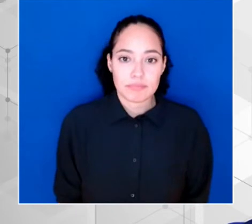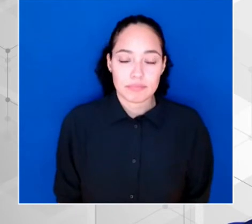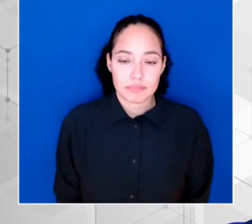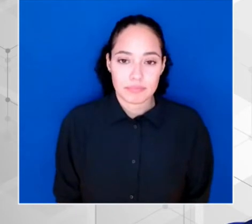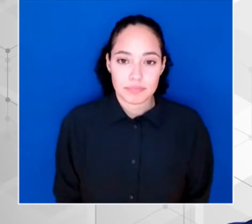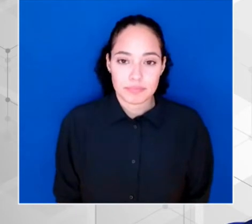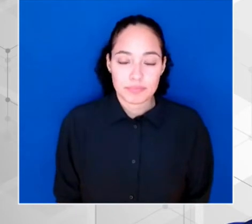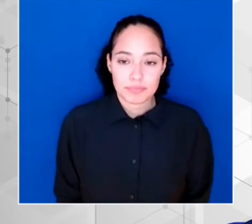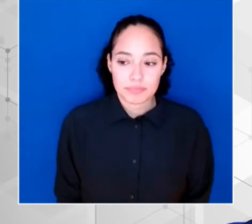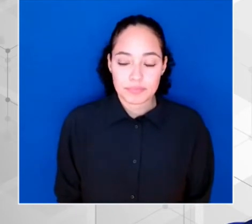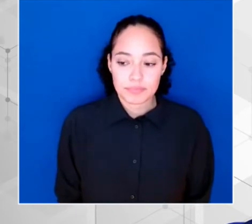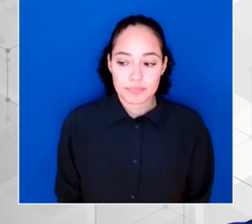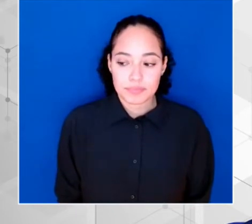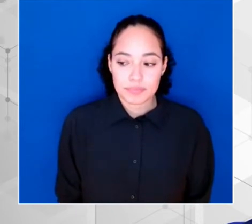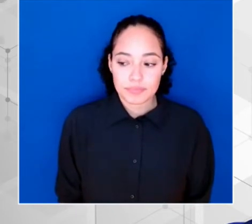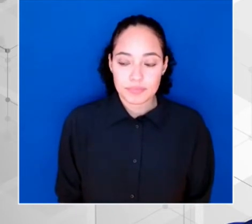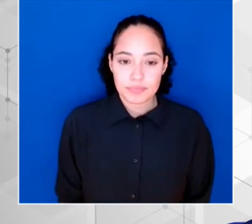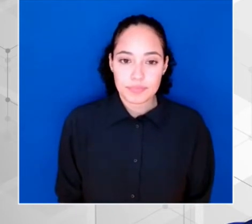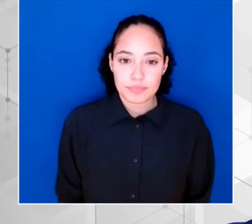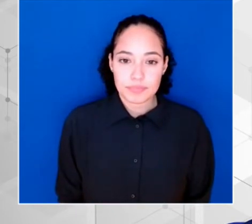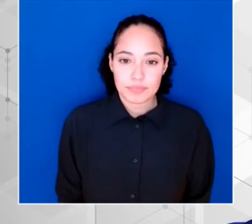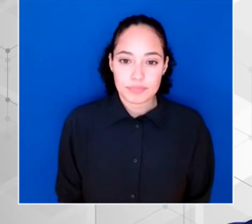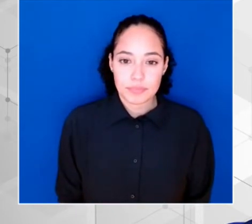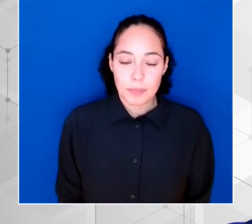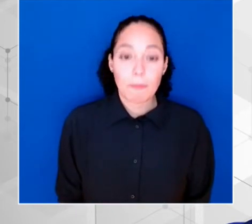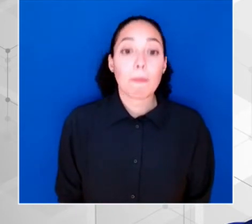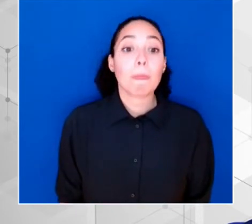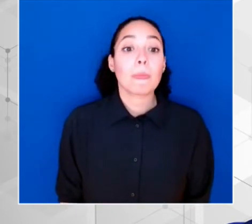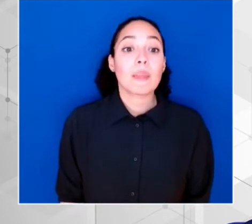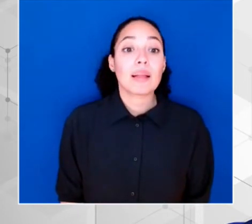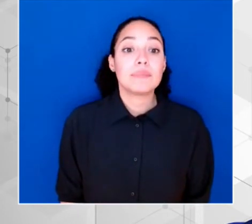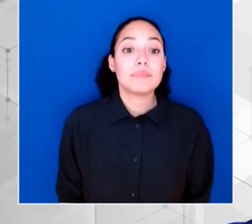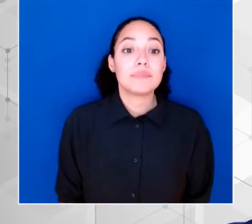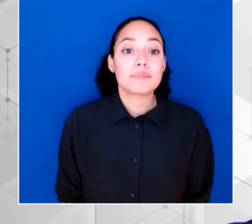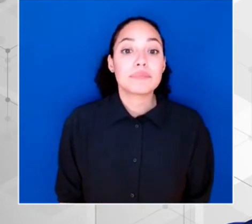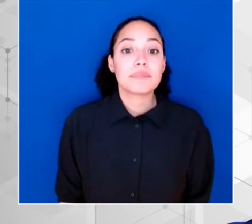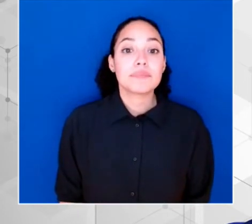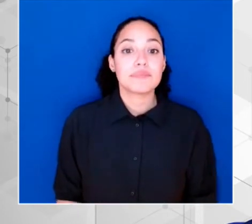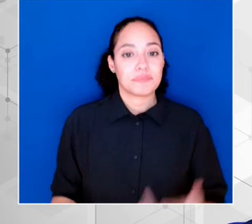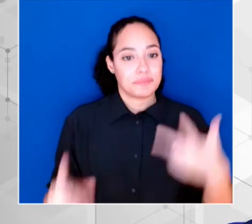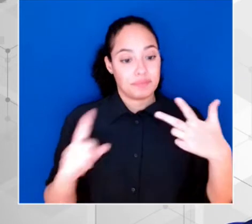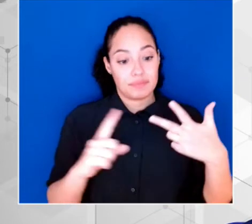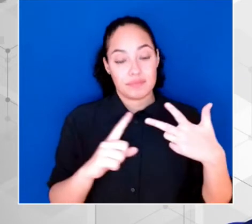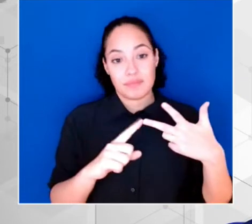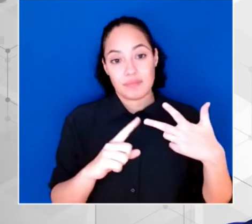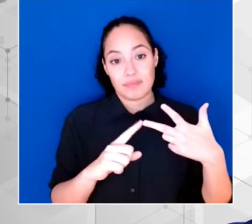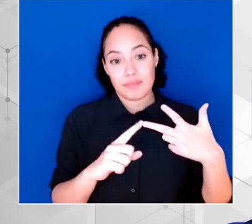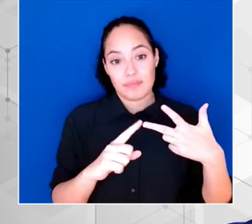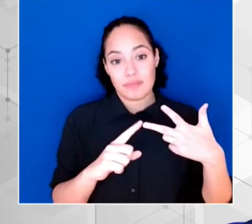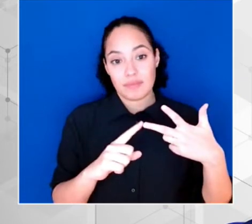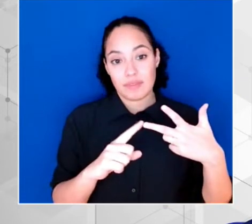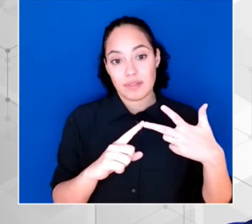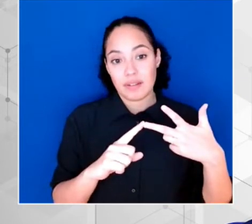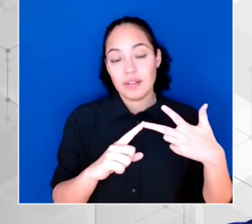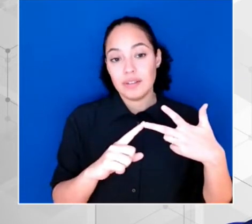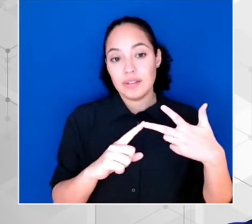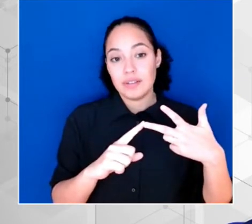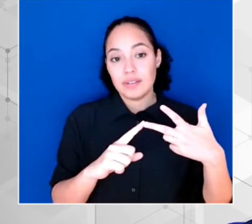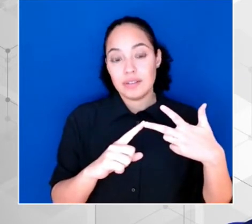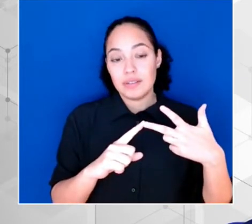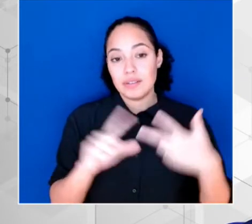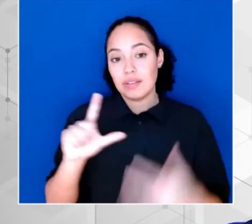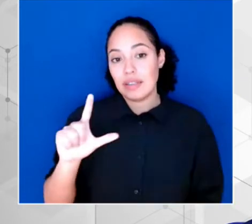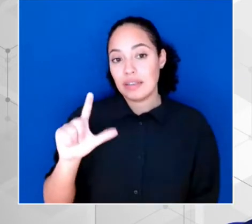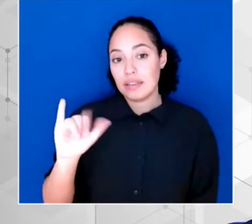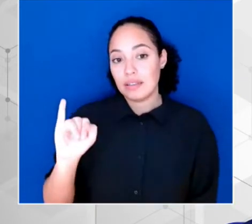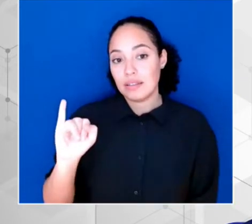The next tool that I want to show you is Lighthouse. Is a tool developed by Google and is built in